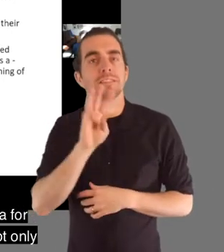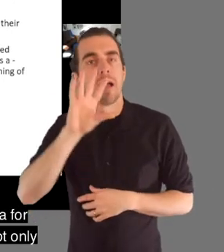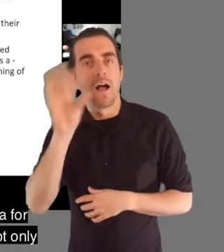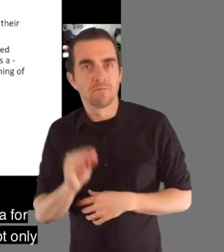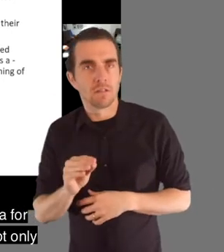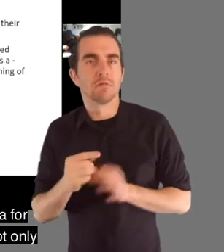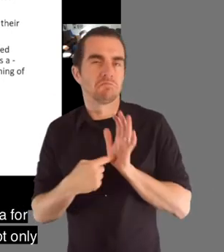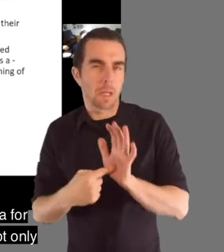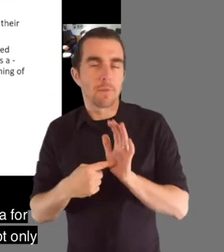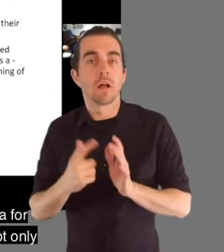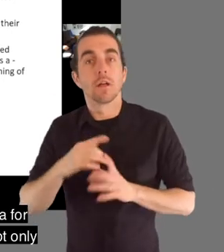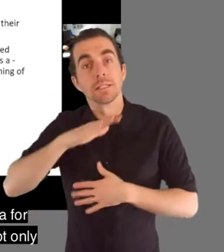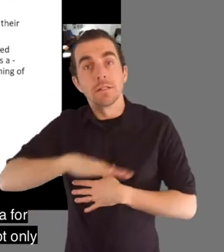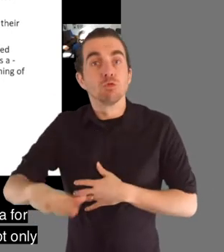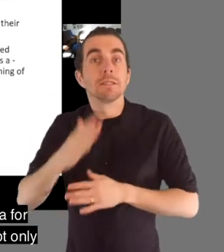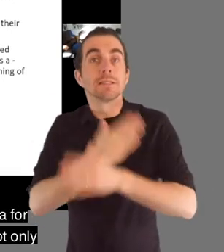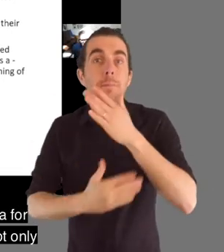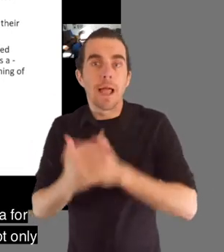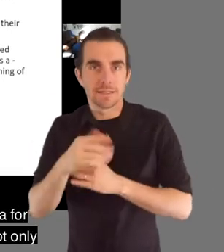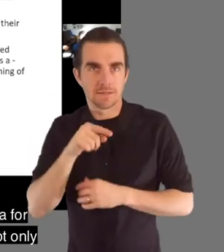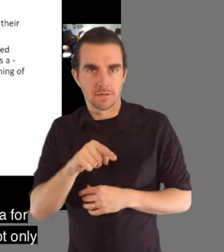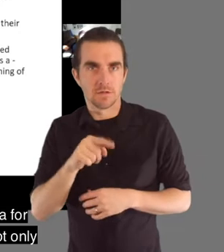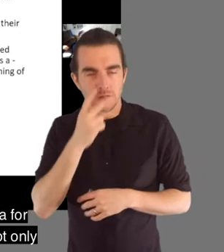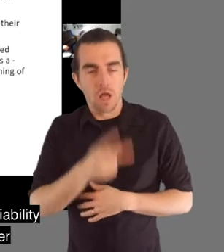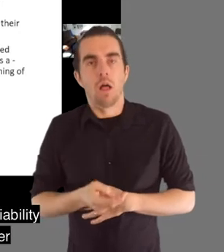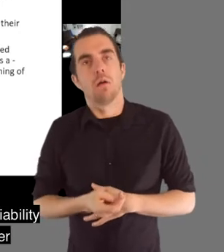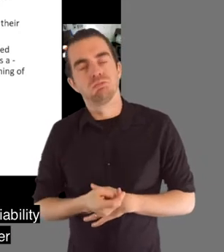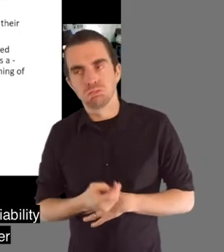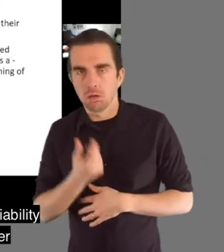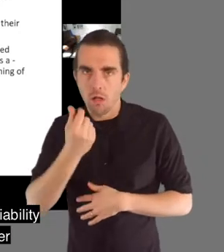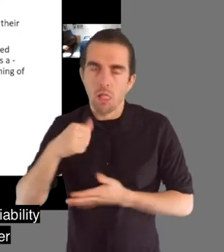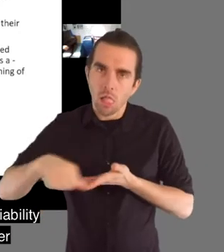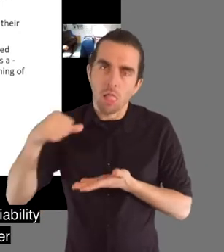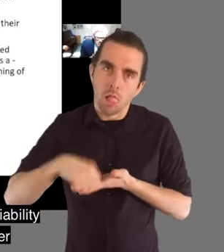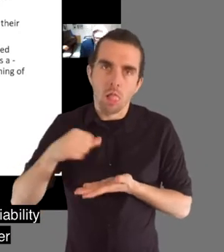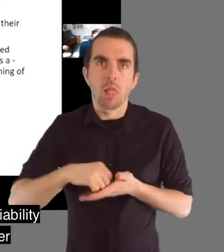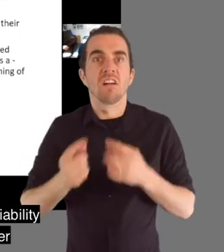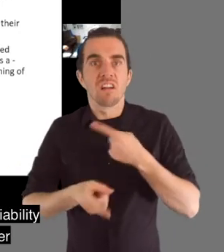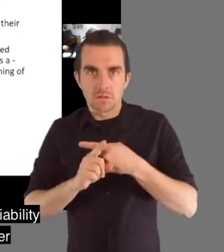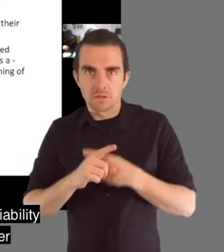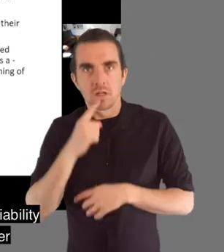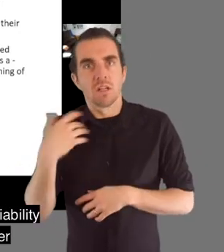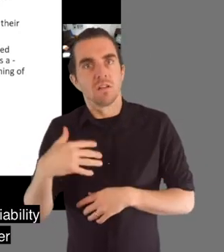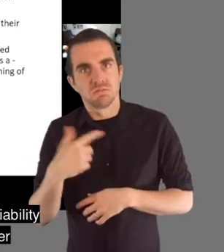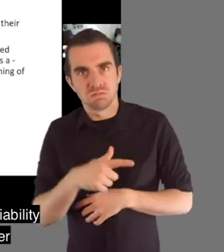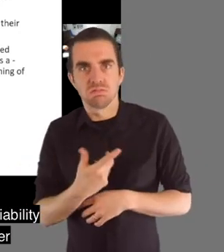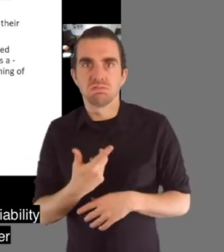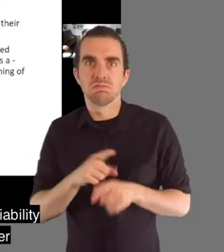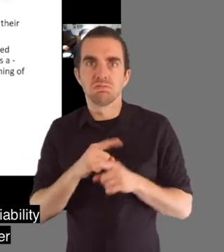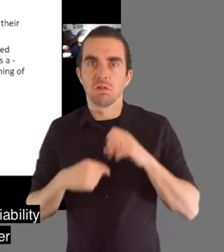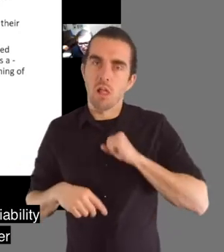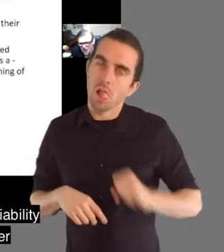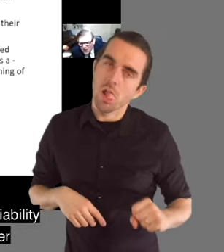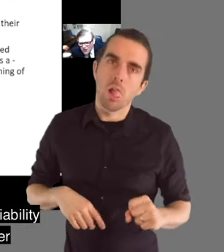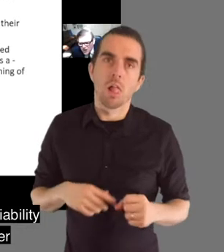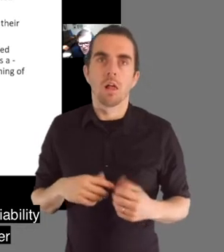burden. In West Africa, for example, disabled children are not only seen as a financial and resource liability internally, but also